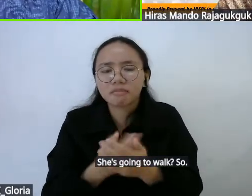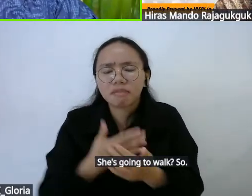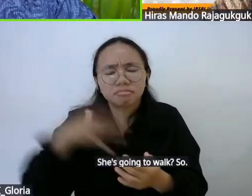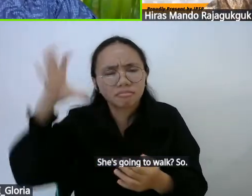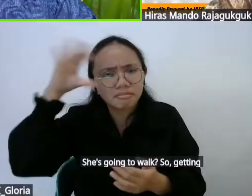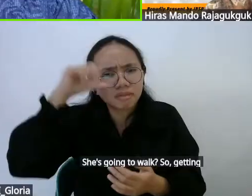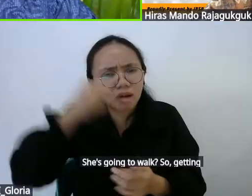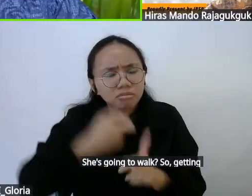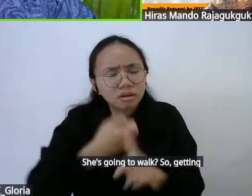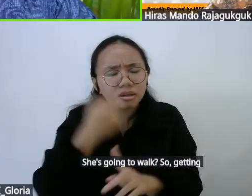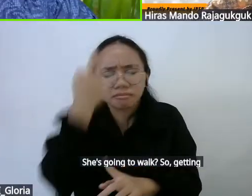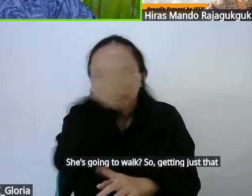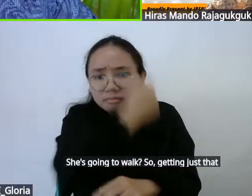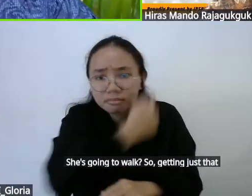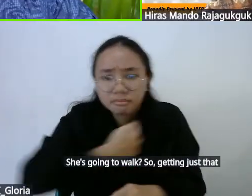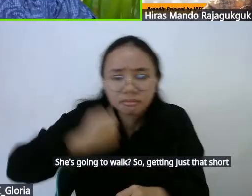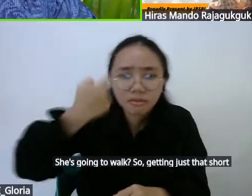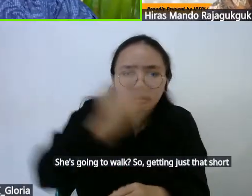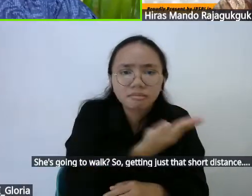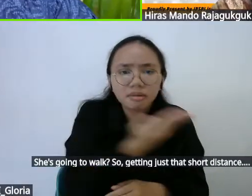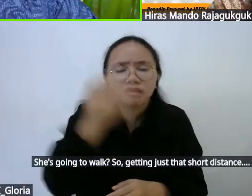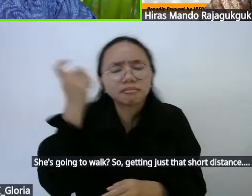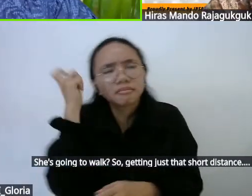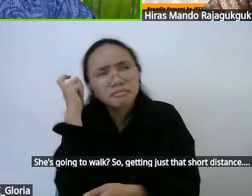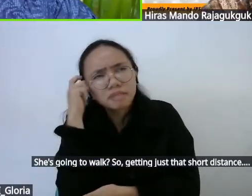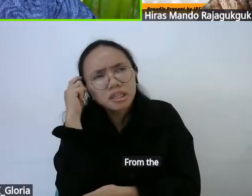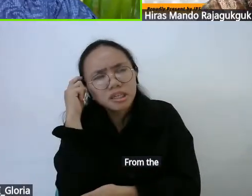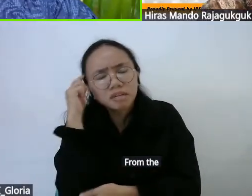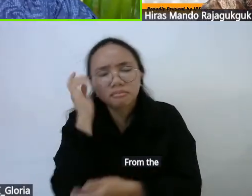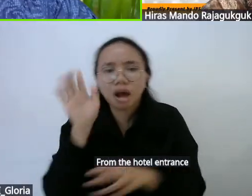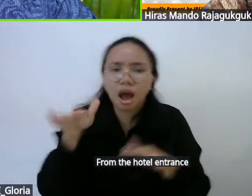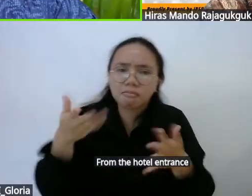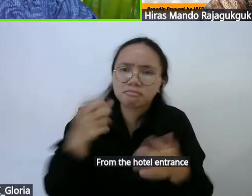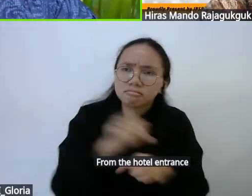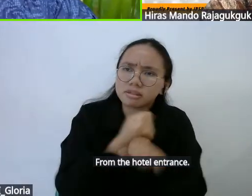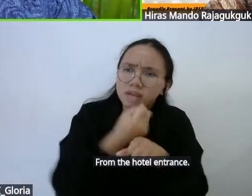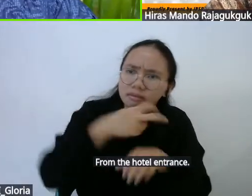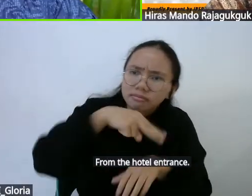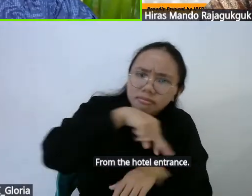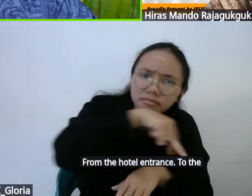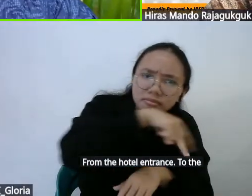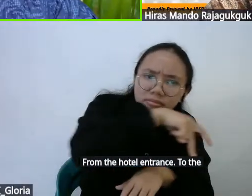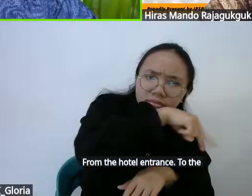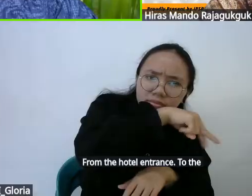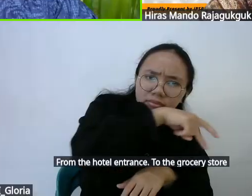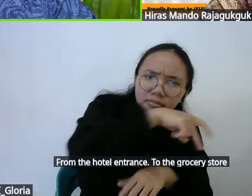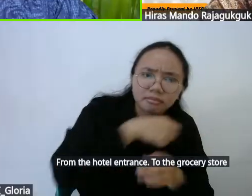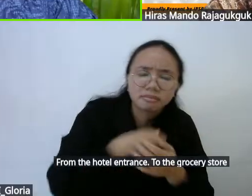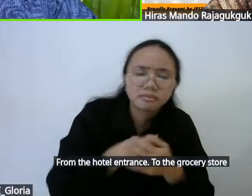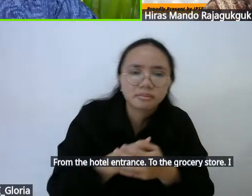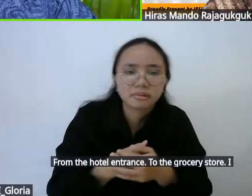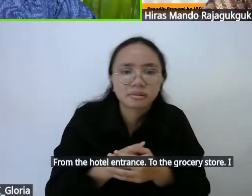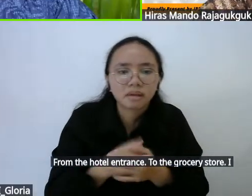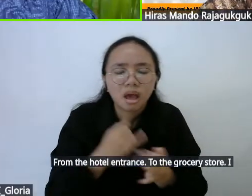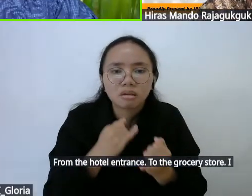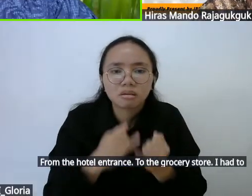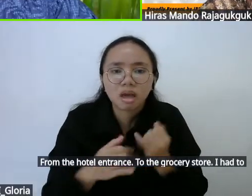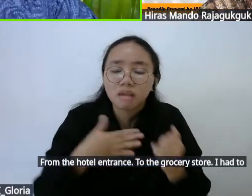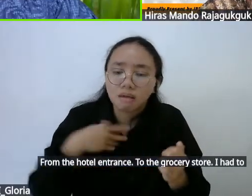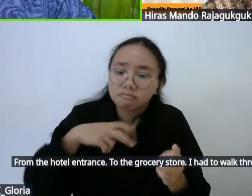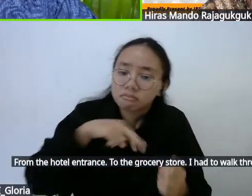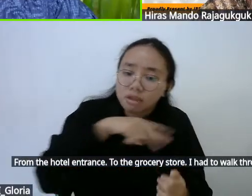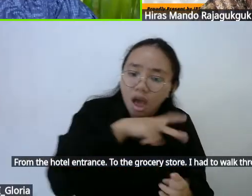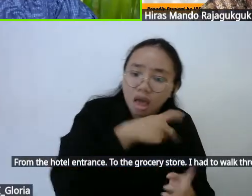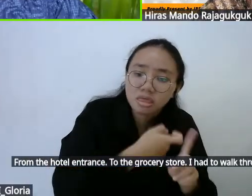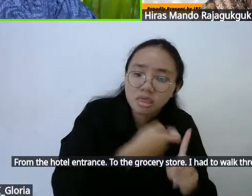getting just that short distance from the hotel entrance to the grocery store, I had to walk through